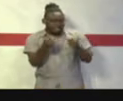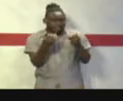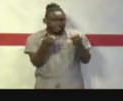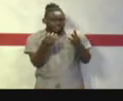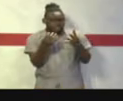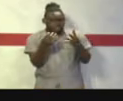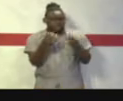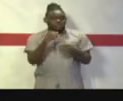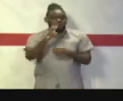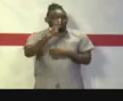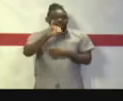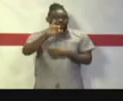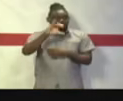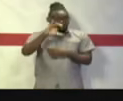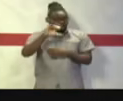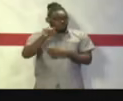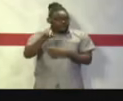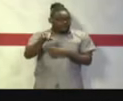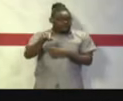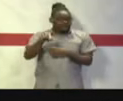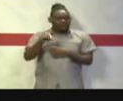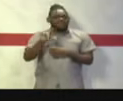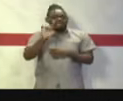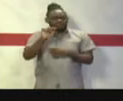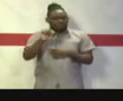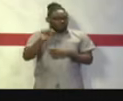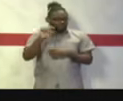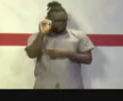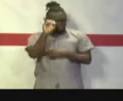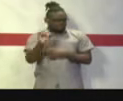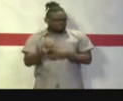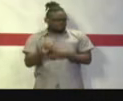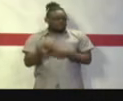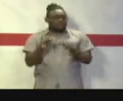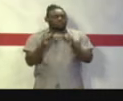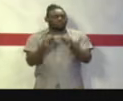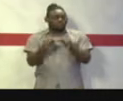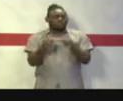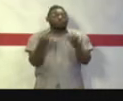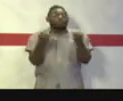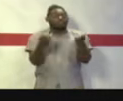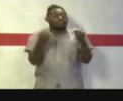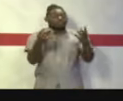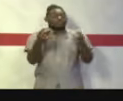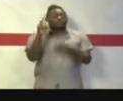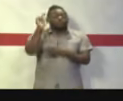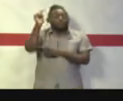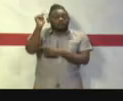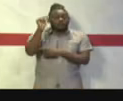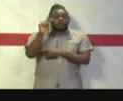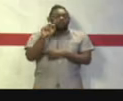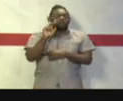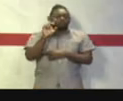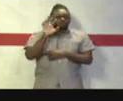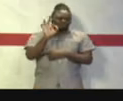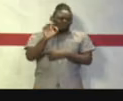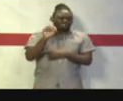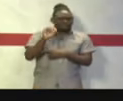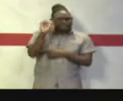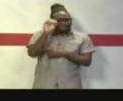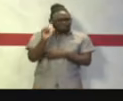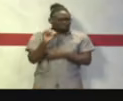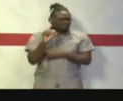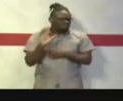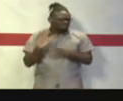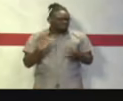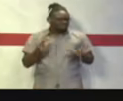at 28.0%, and we're still seeing a high level in Tobago, 12.9%. In the early part of the epidemic, we would have